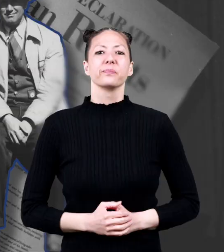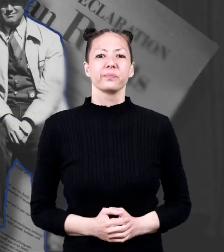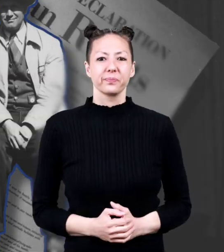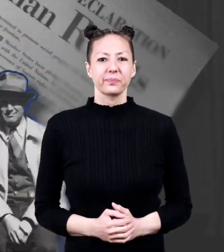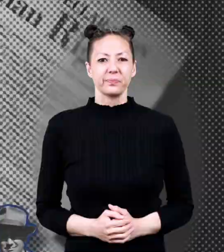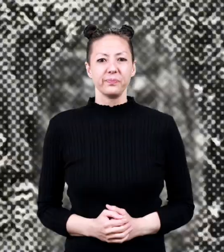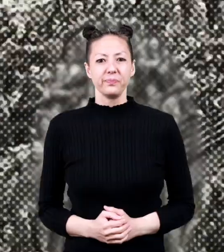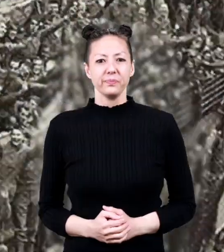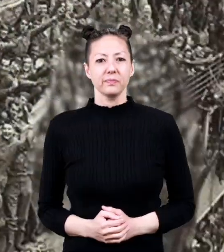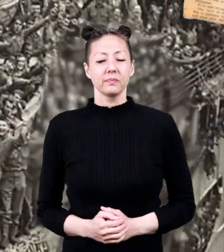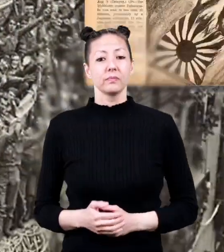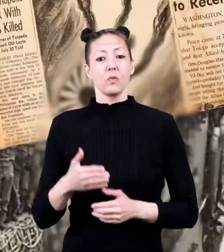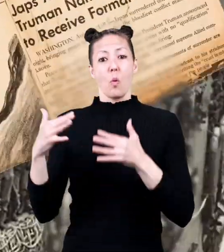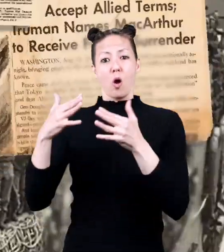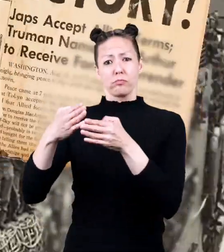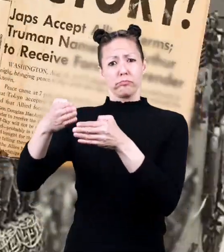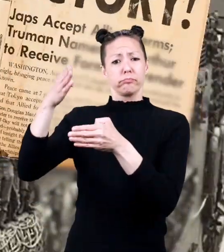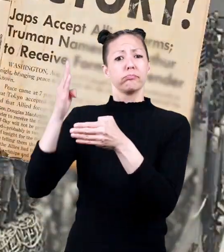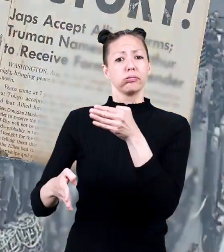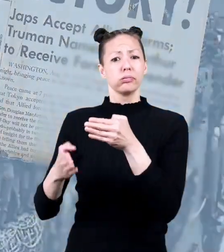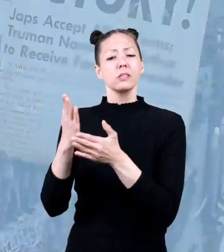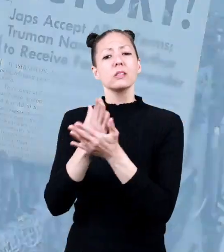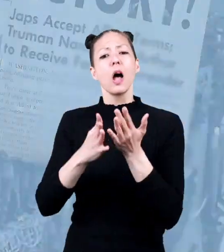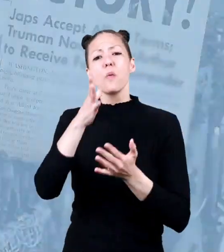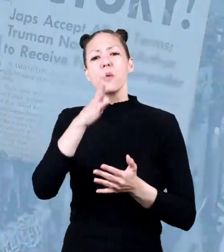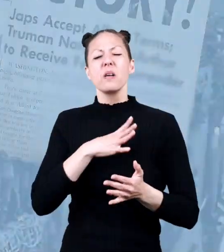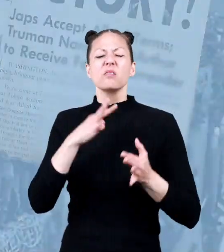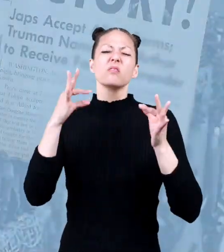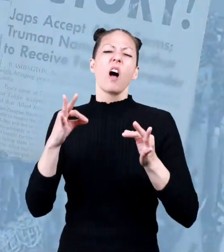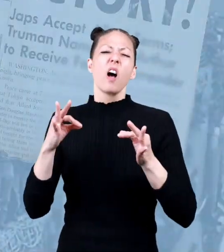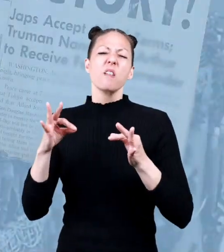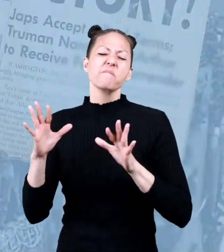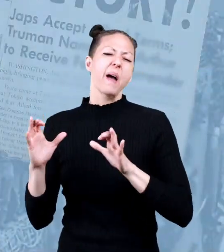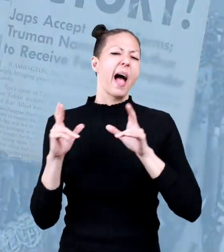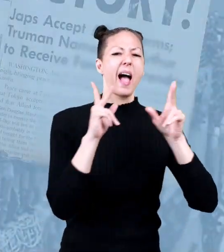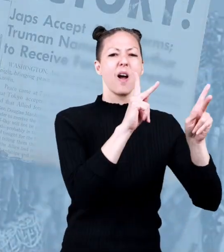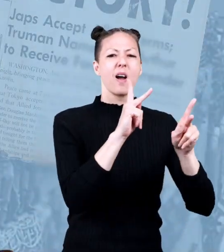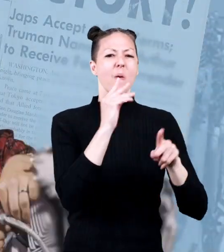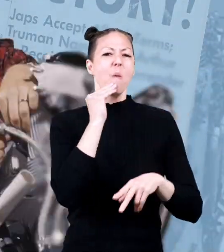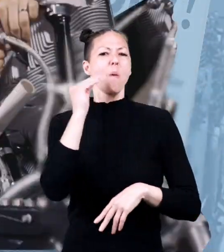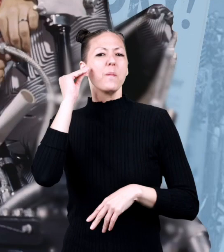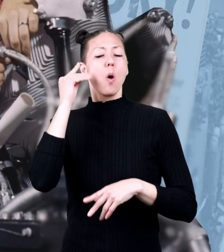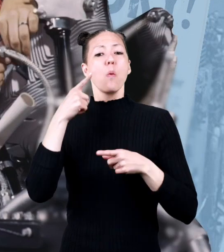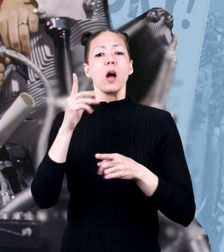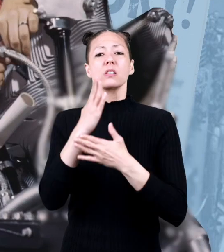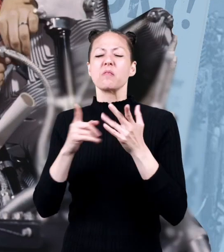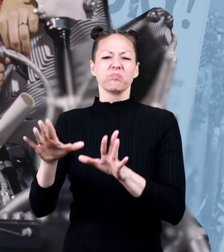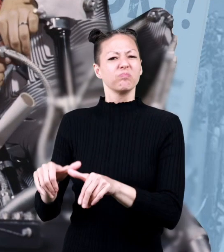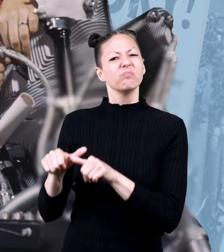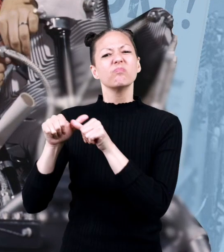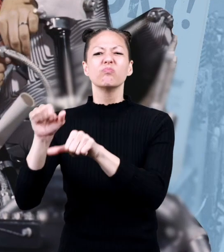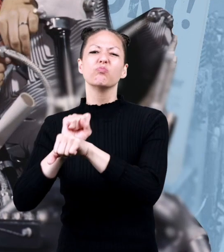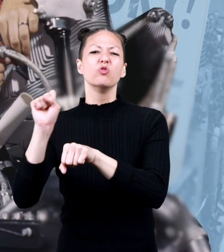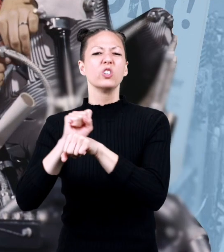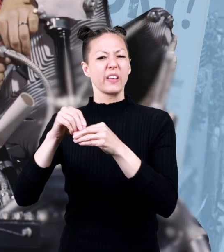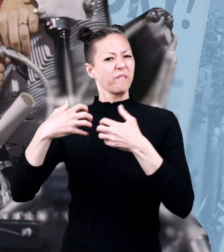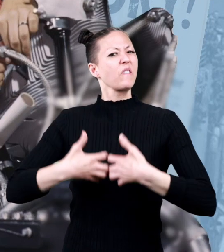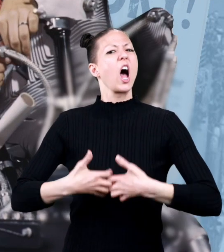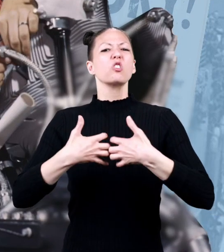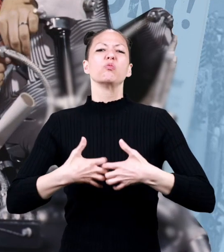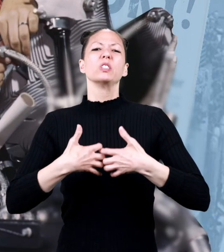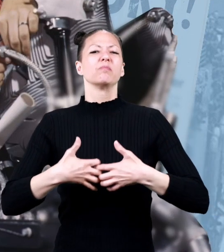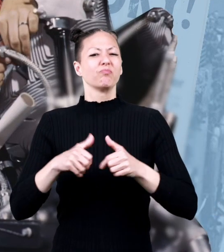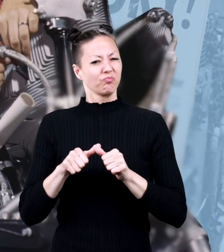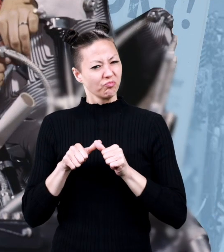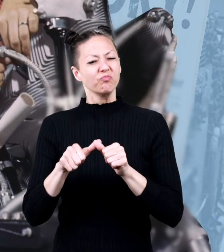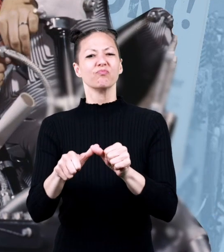women. After the war ended, some women chose to return home, while others chose to remain working in